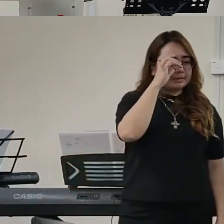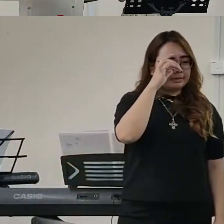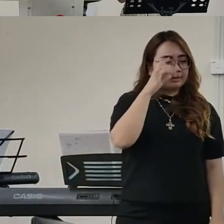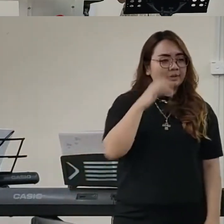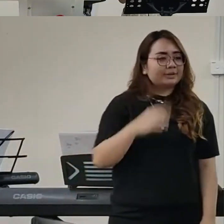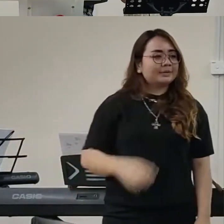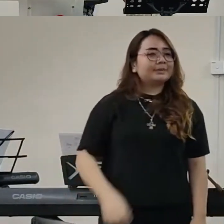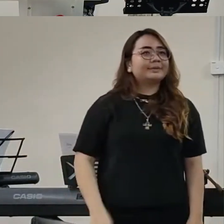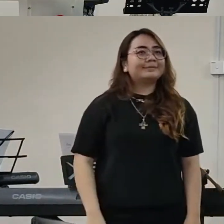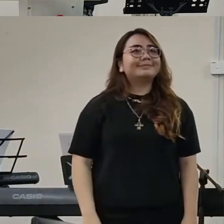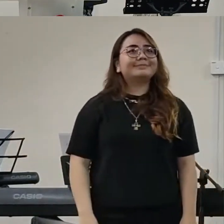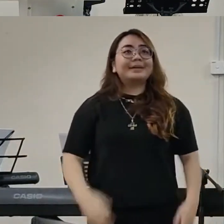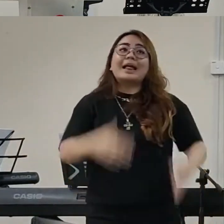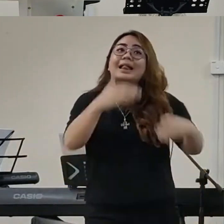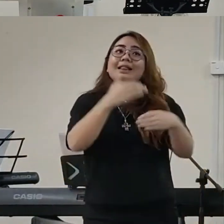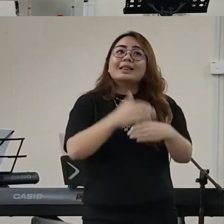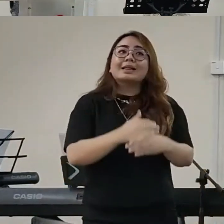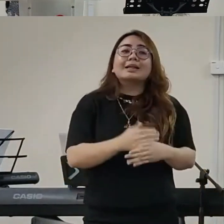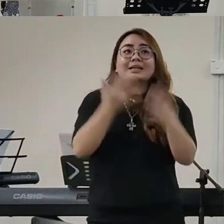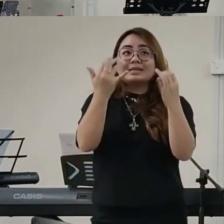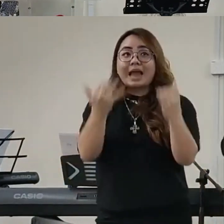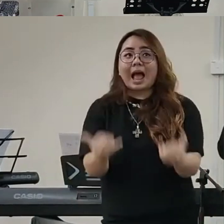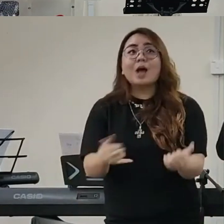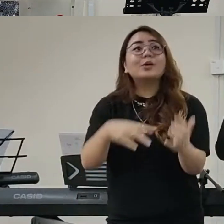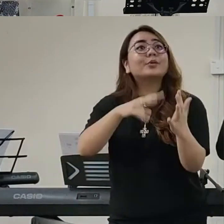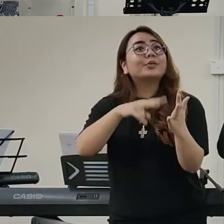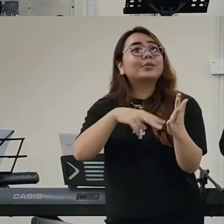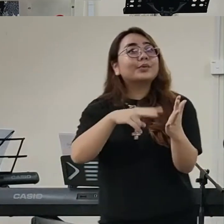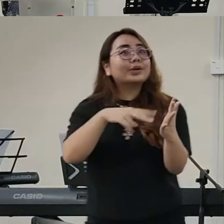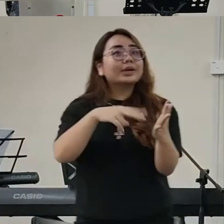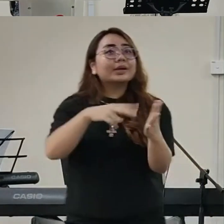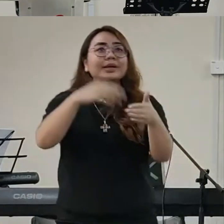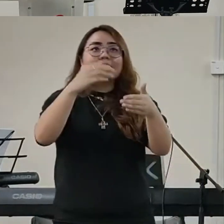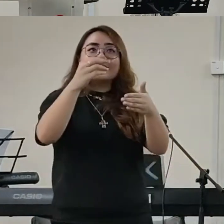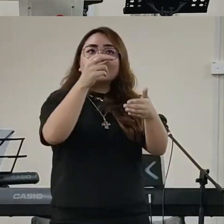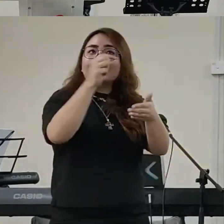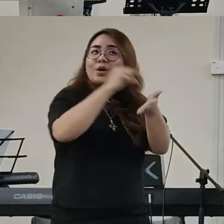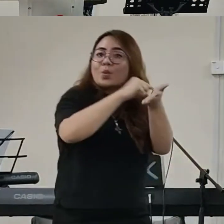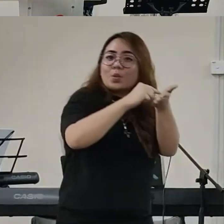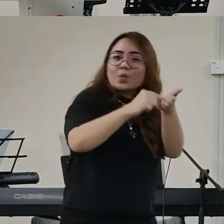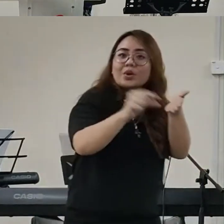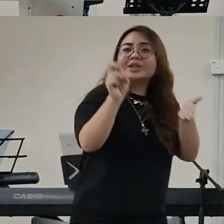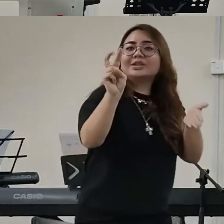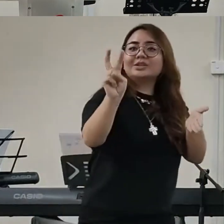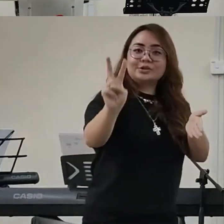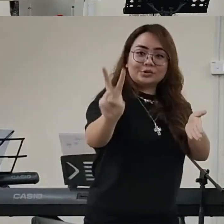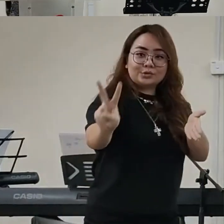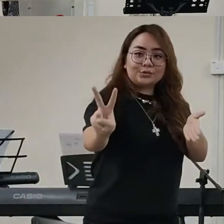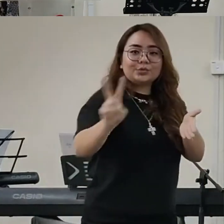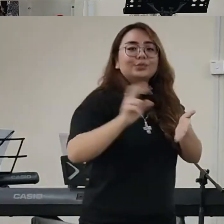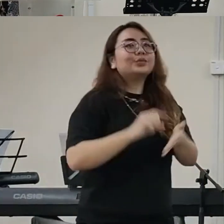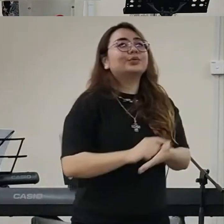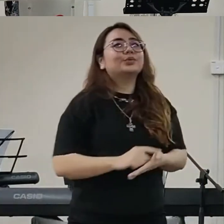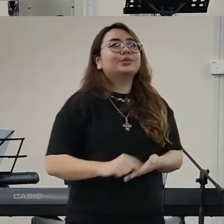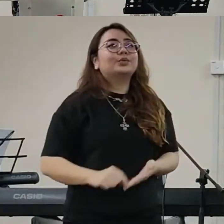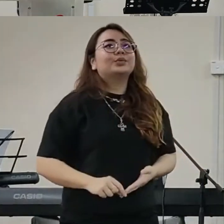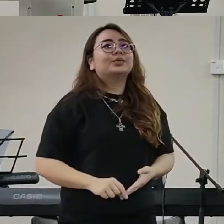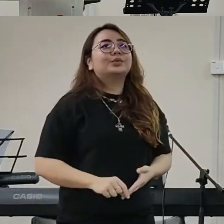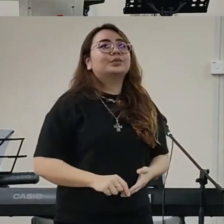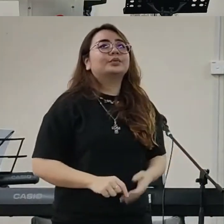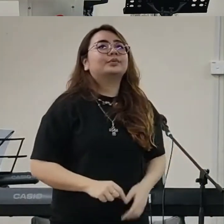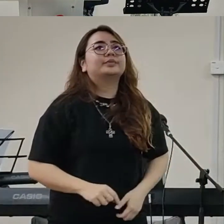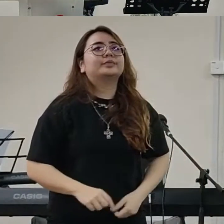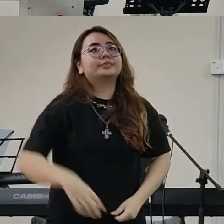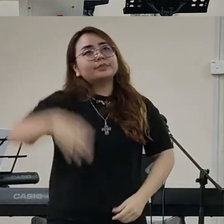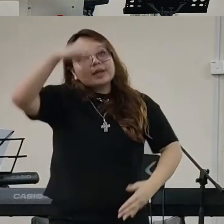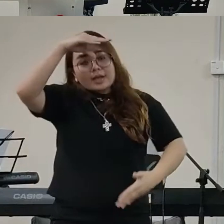let's go to the next verse, but the first part of next verse, I'm going to break that verse into two A. We'll